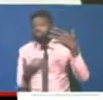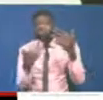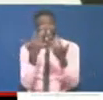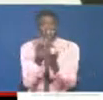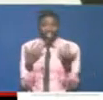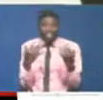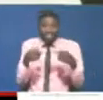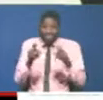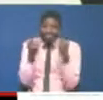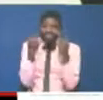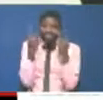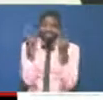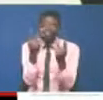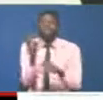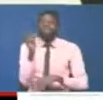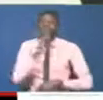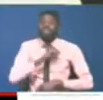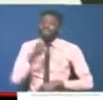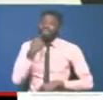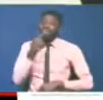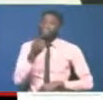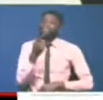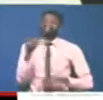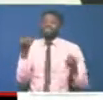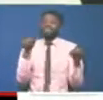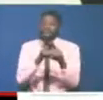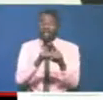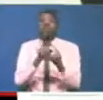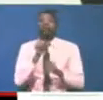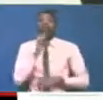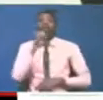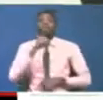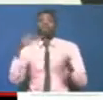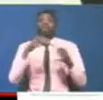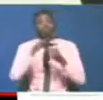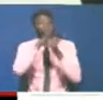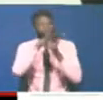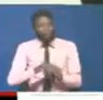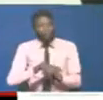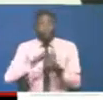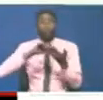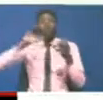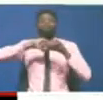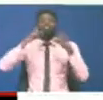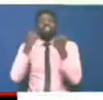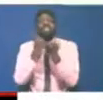cite as the types of elder abuse that are common in society, especially in Kenya?